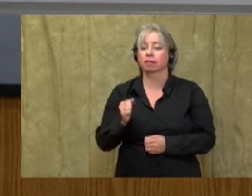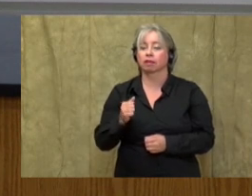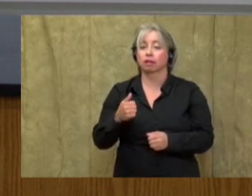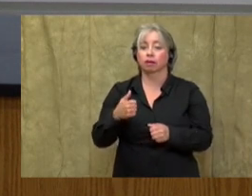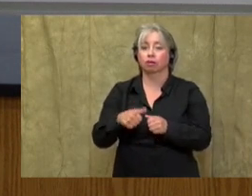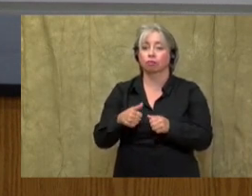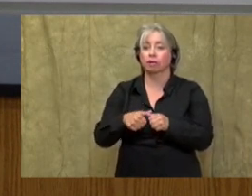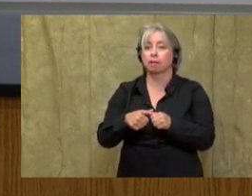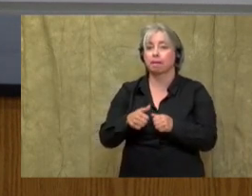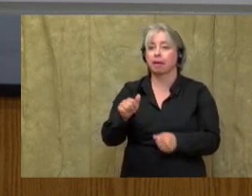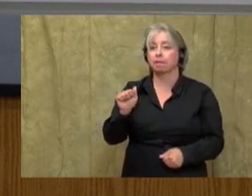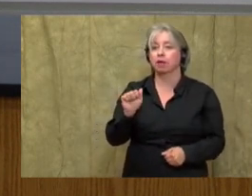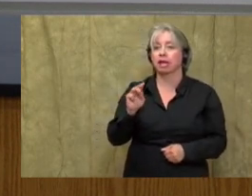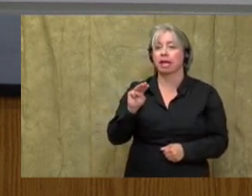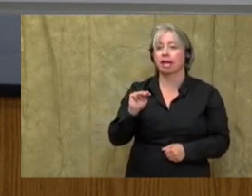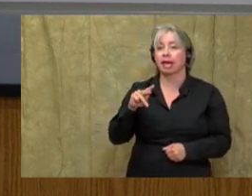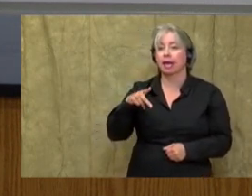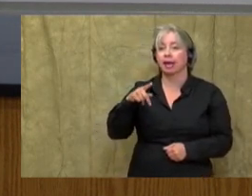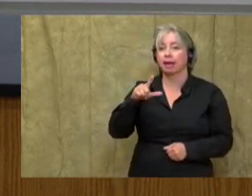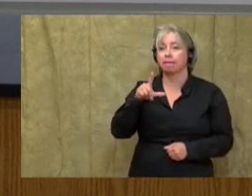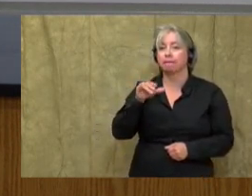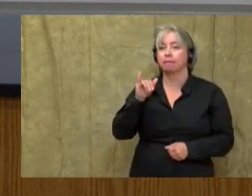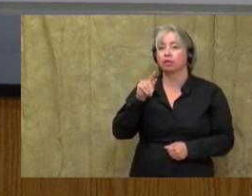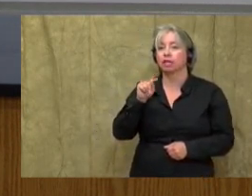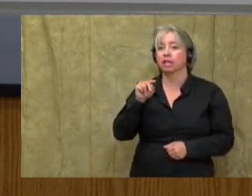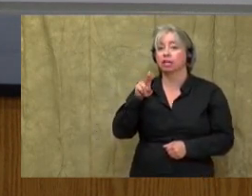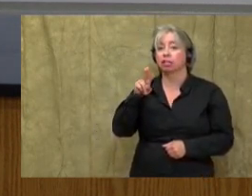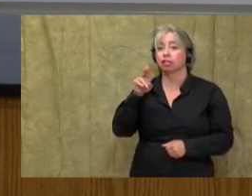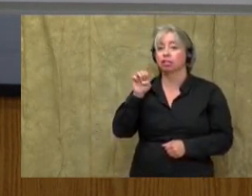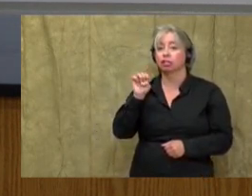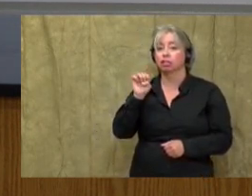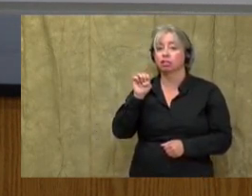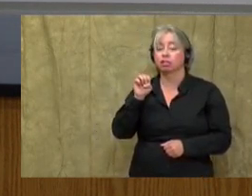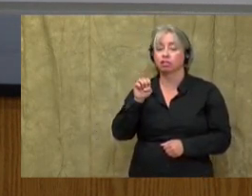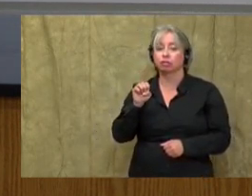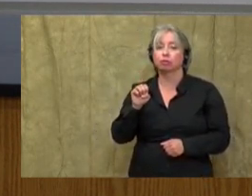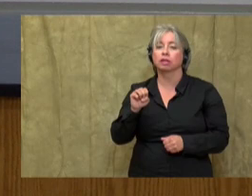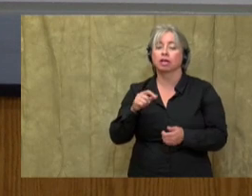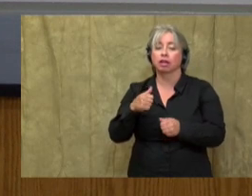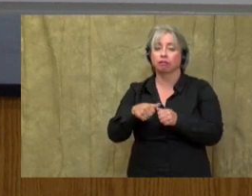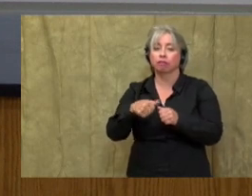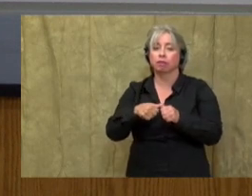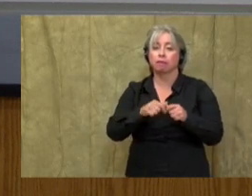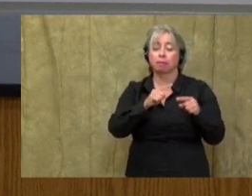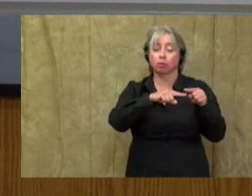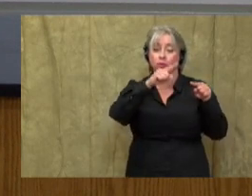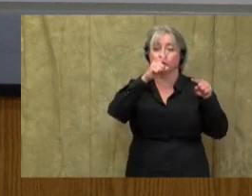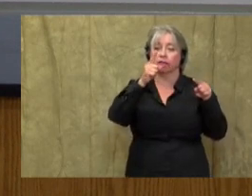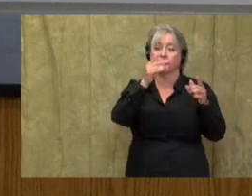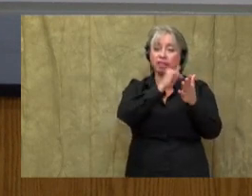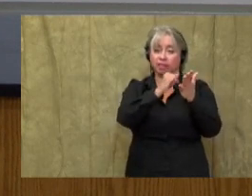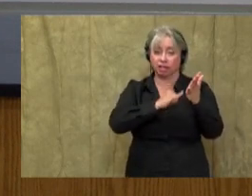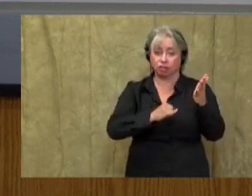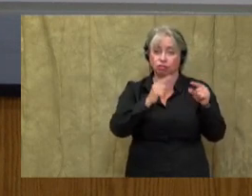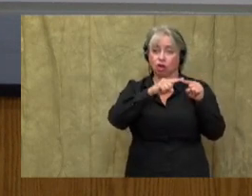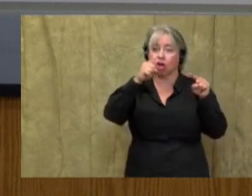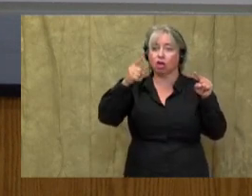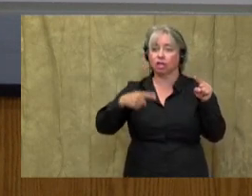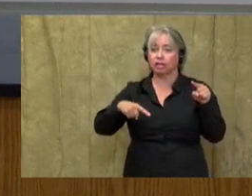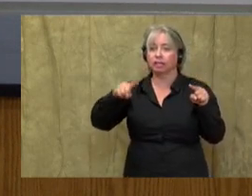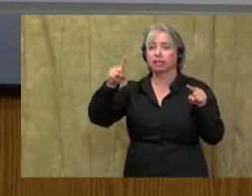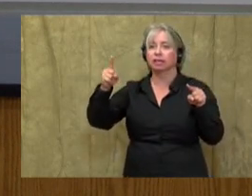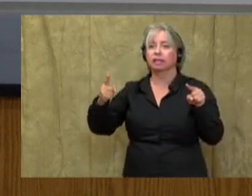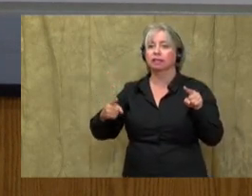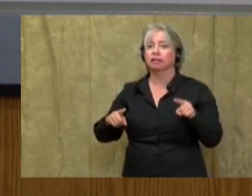look at your notes where you drew your transverse wave and you labeled amplitude, the amplitude measures the energy the wave is carrying, the